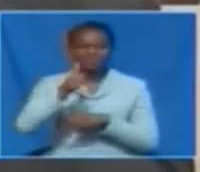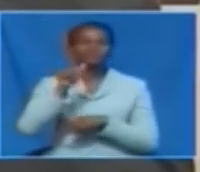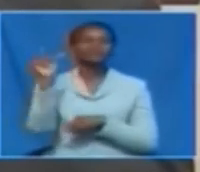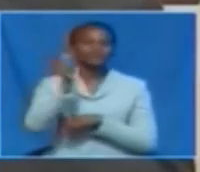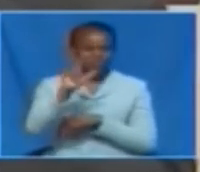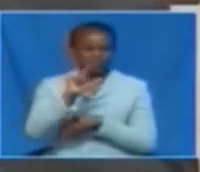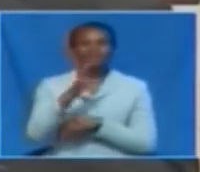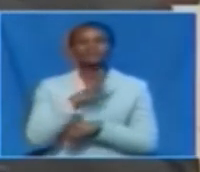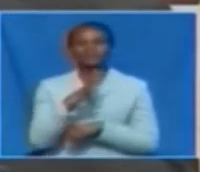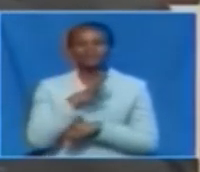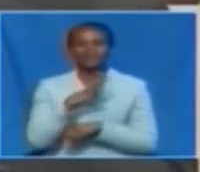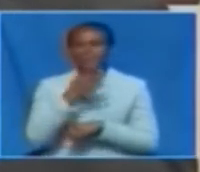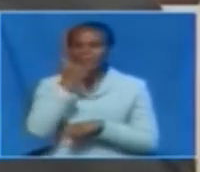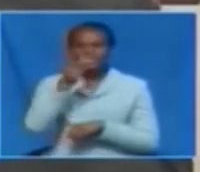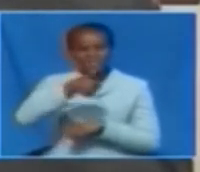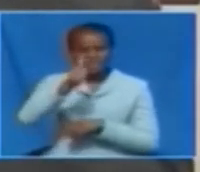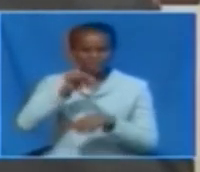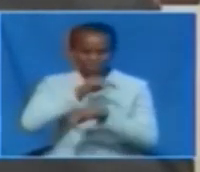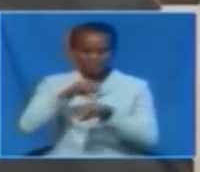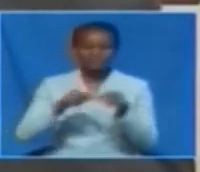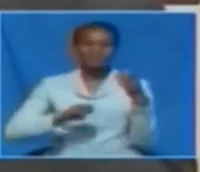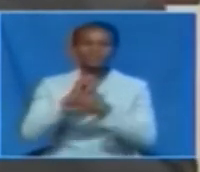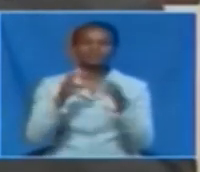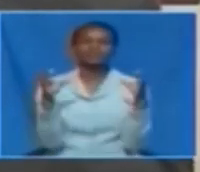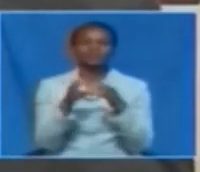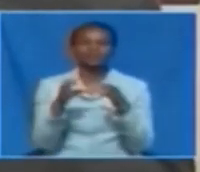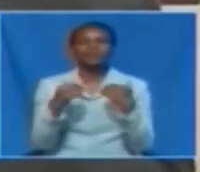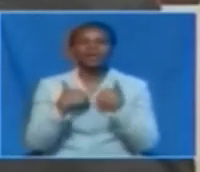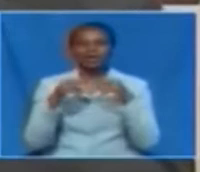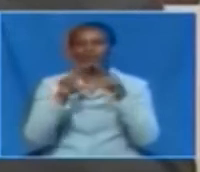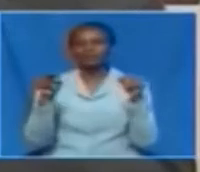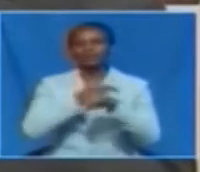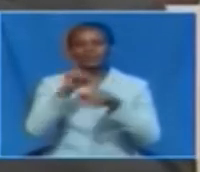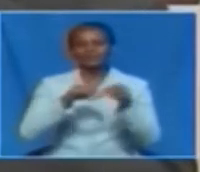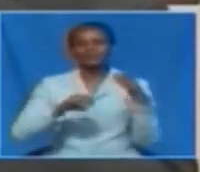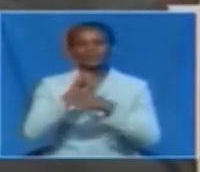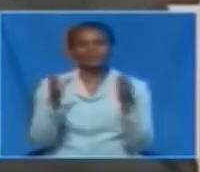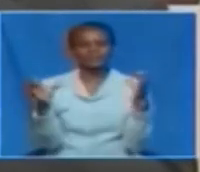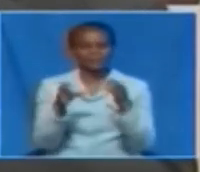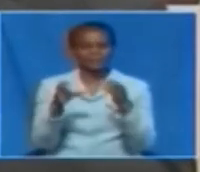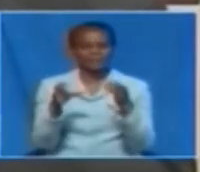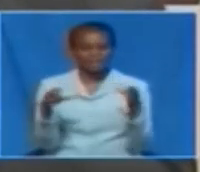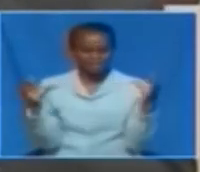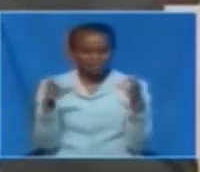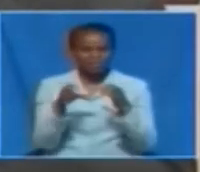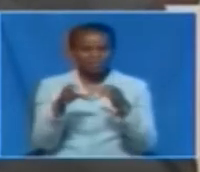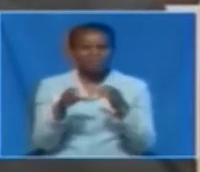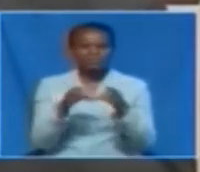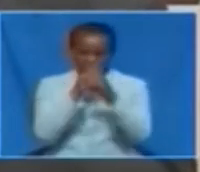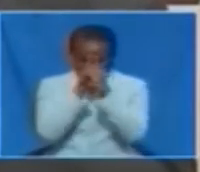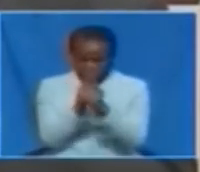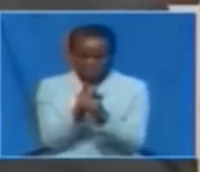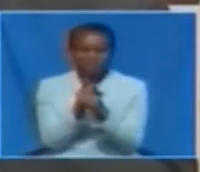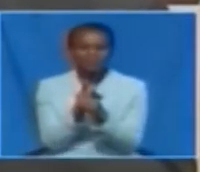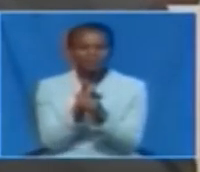is weak. Unless they are part of the National Executive Committee, there is no National Executive Committee. That is why when the National Executive Committee makes a decision,